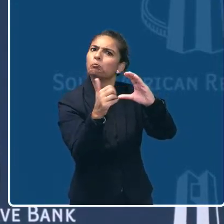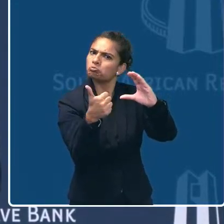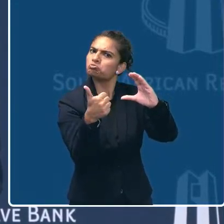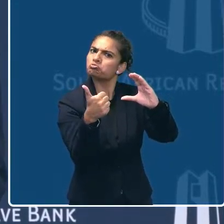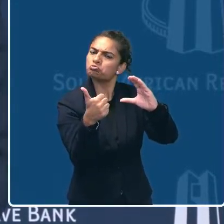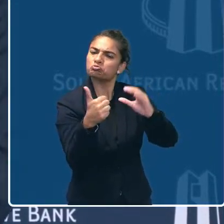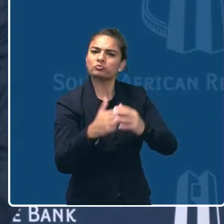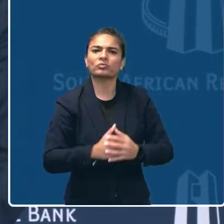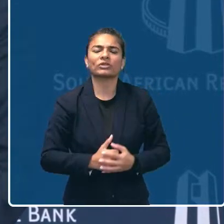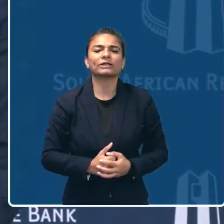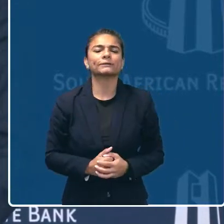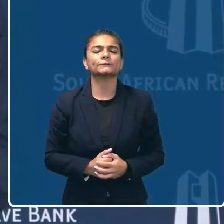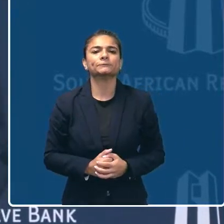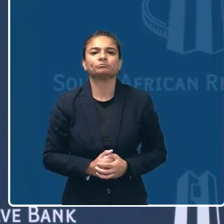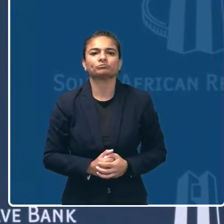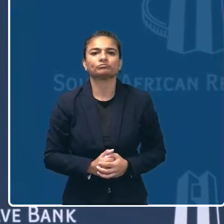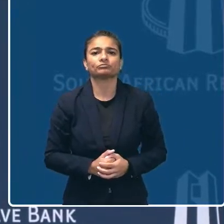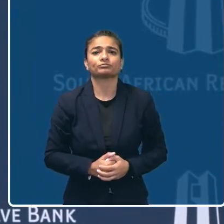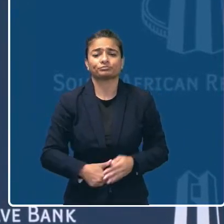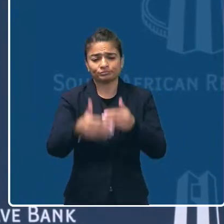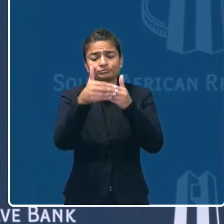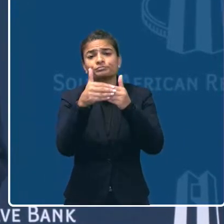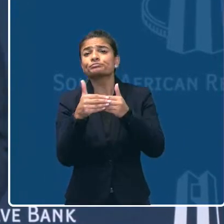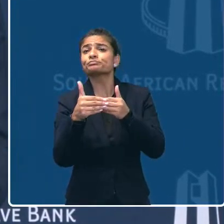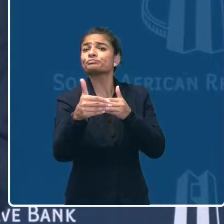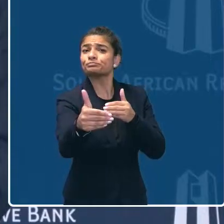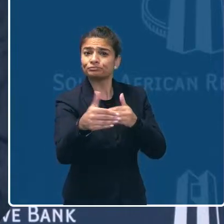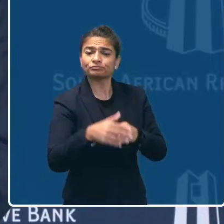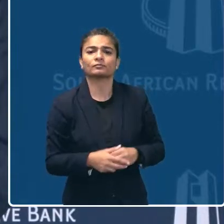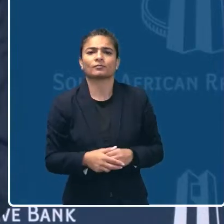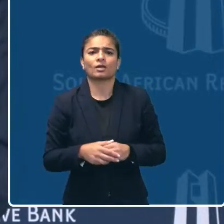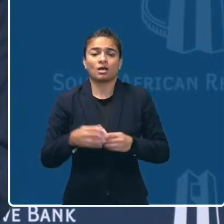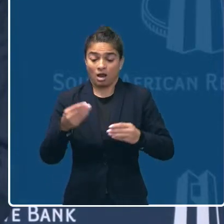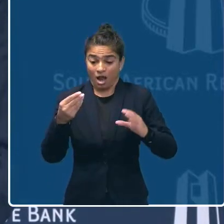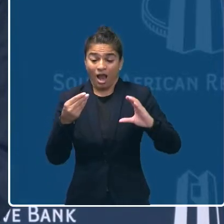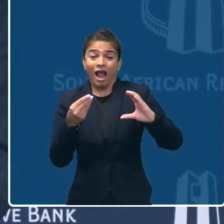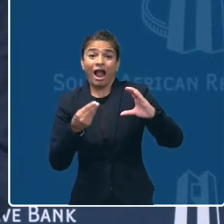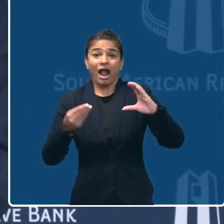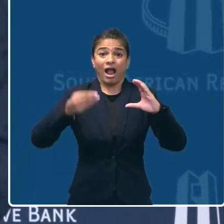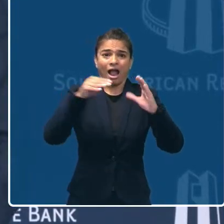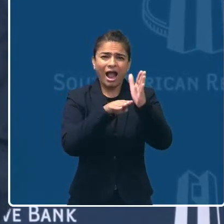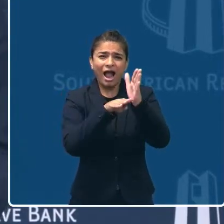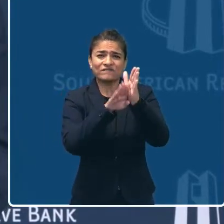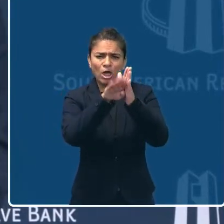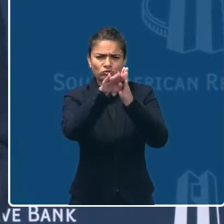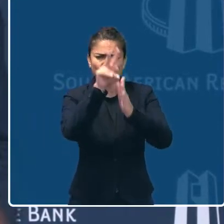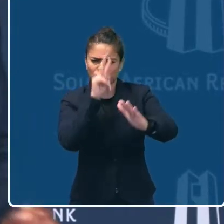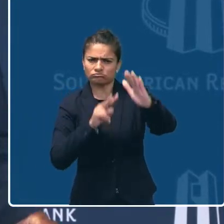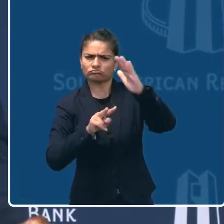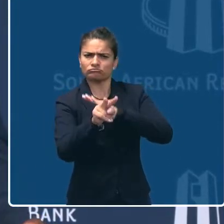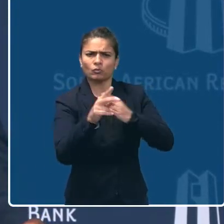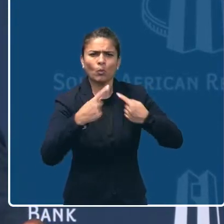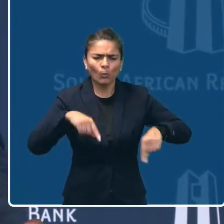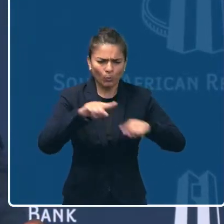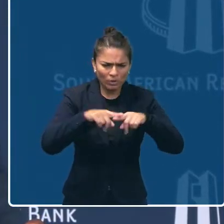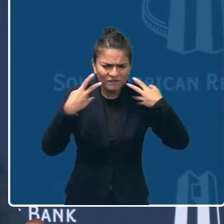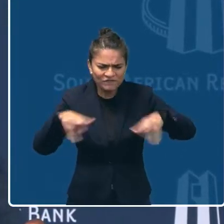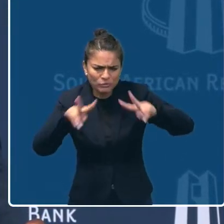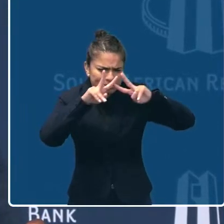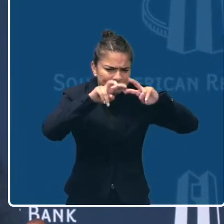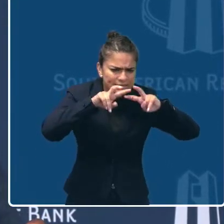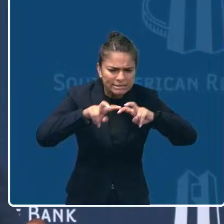range. Looking forward, we have revised down our inflation forecasts.